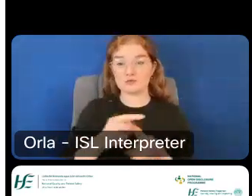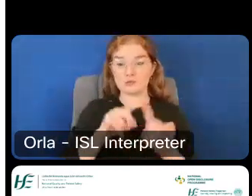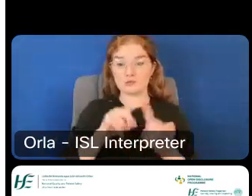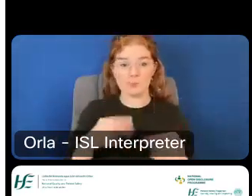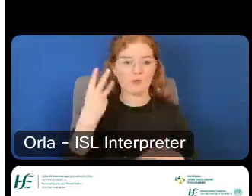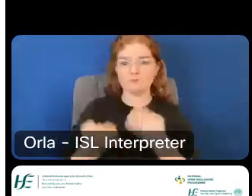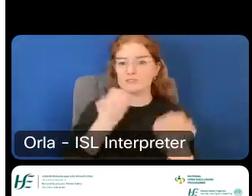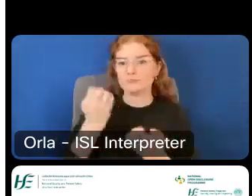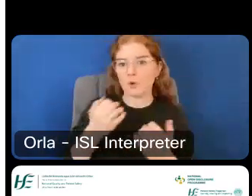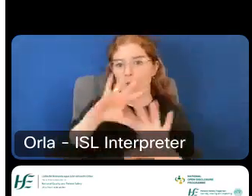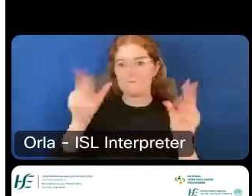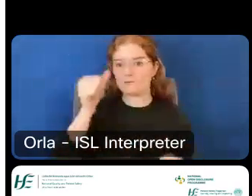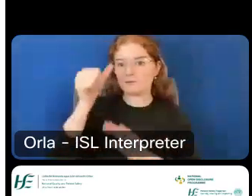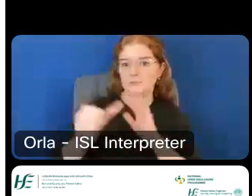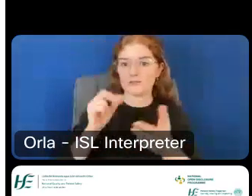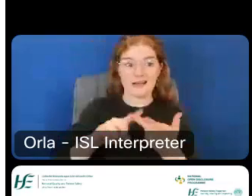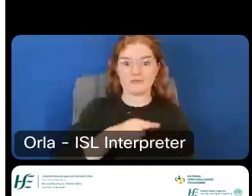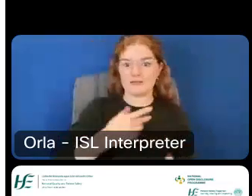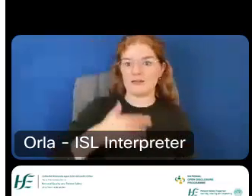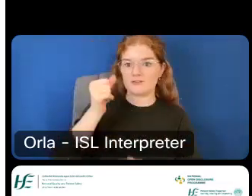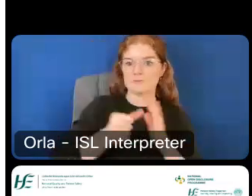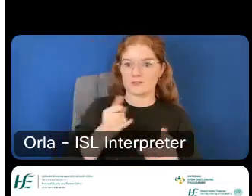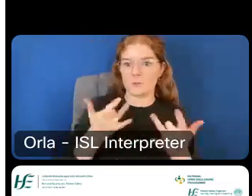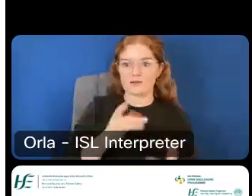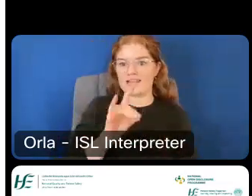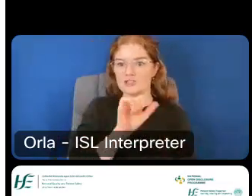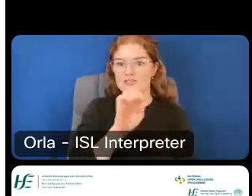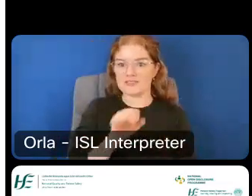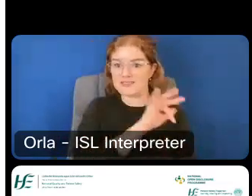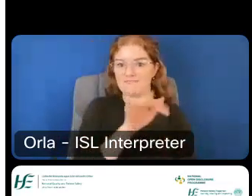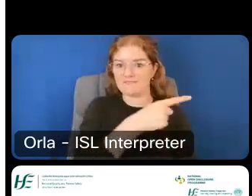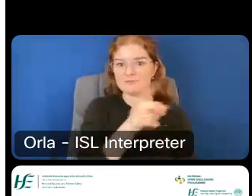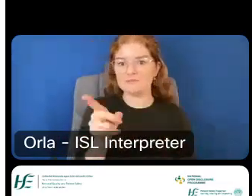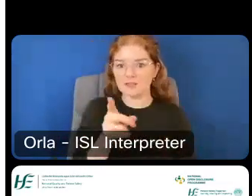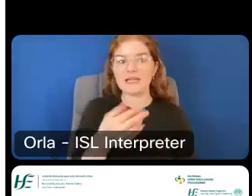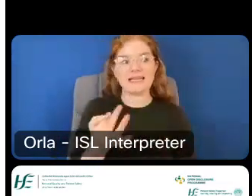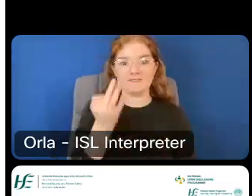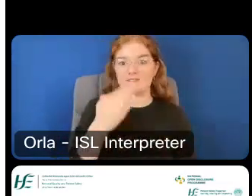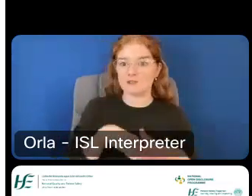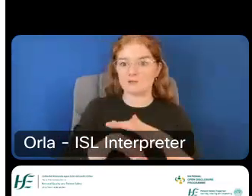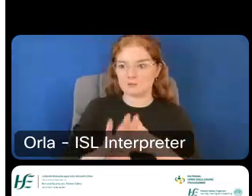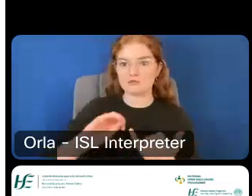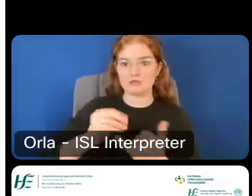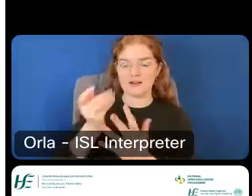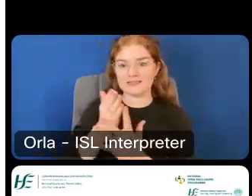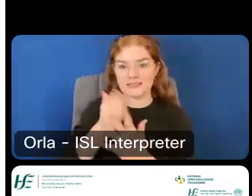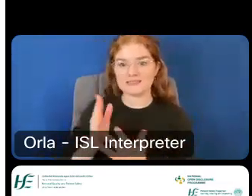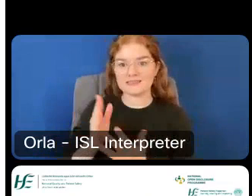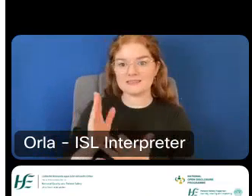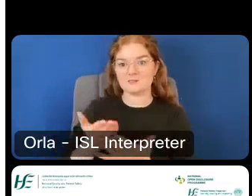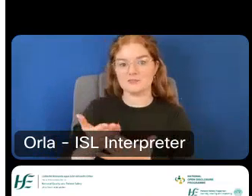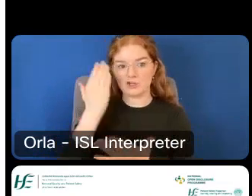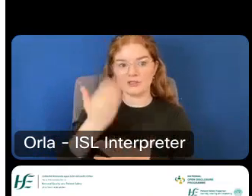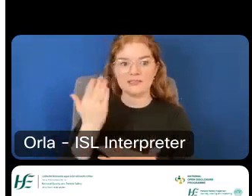the experiences and the realities of HSE staff in accessing and applying learning.